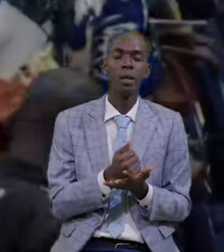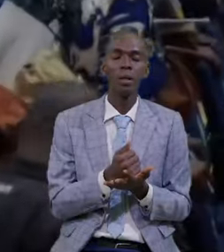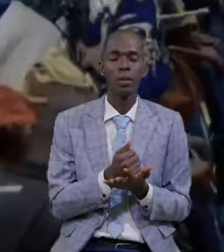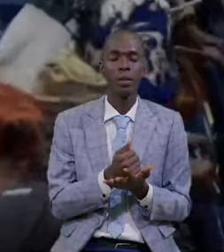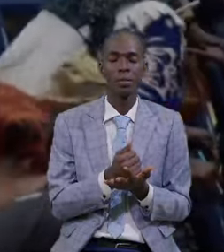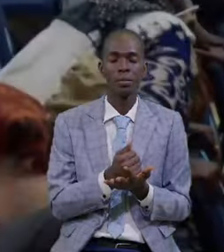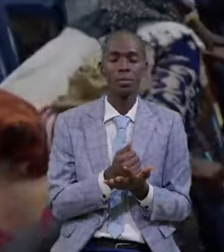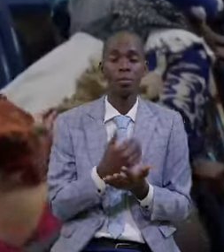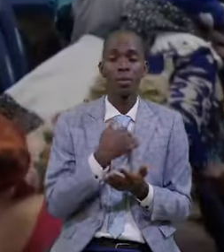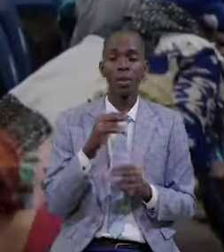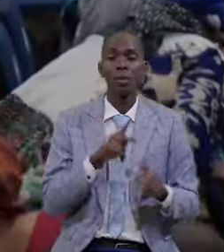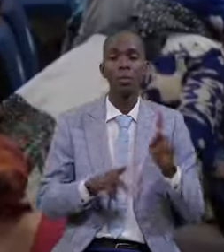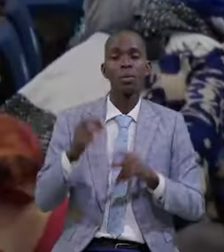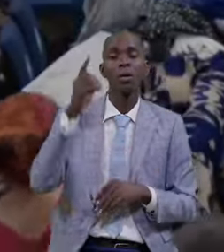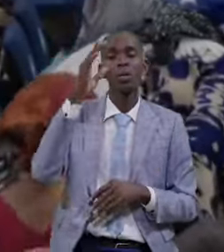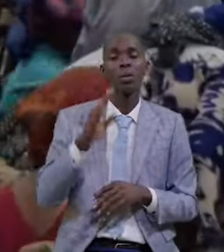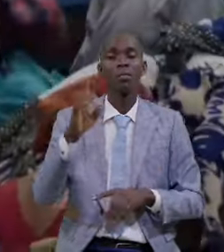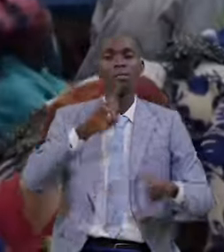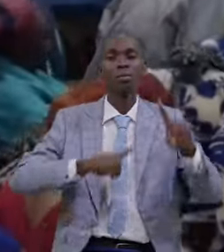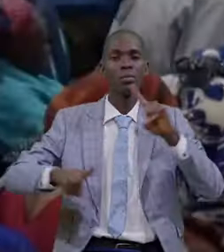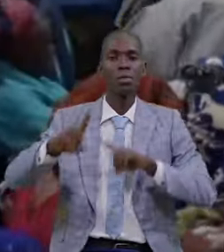And the people of God said,